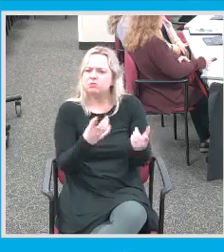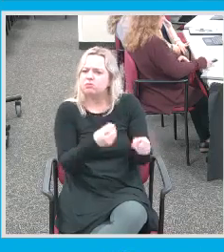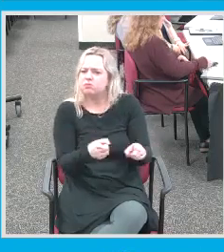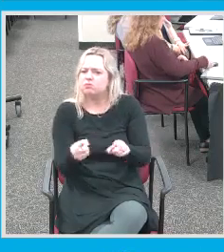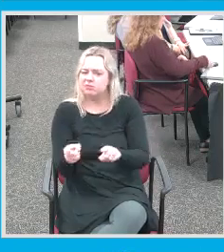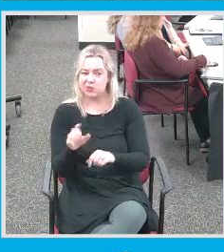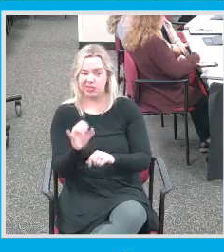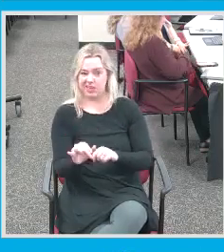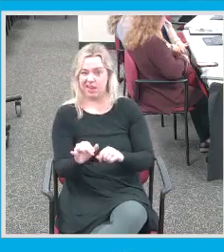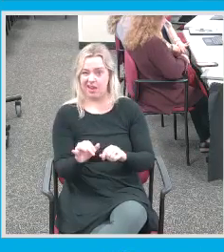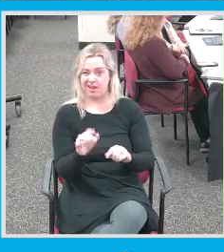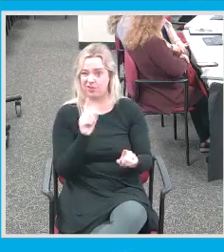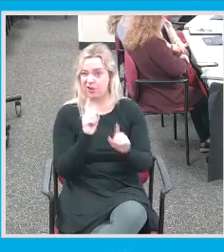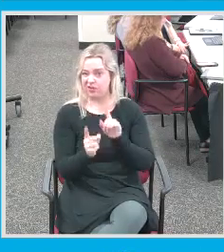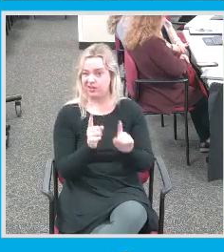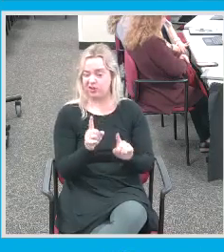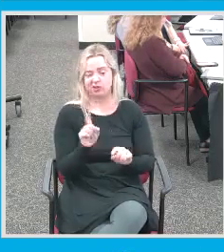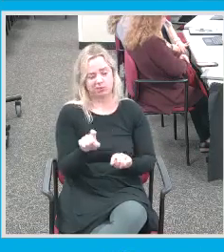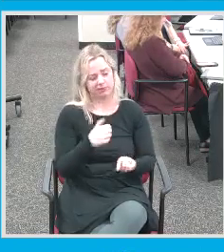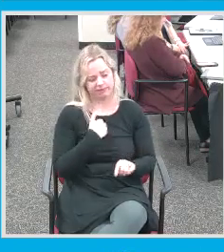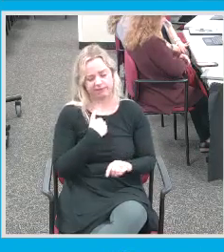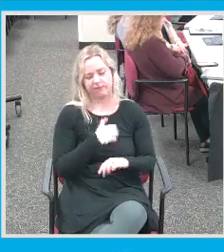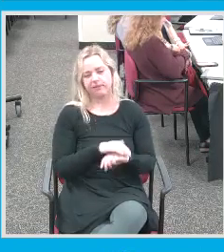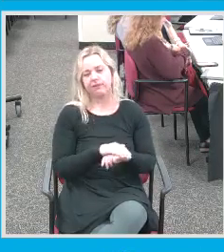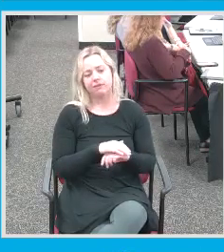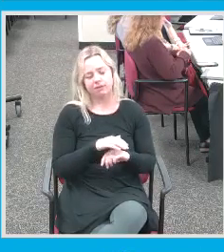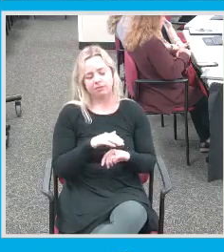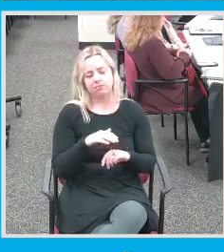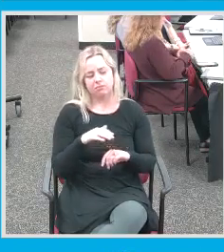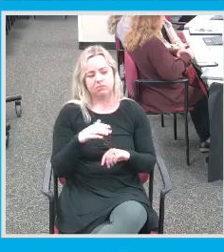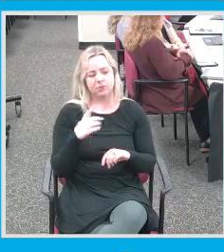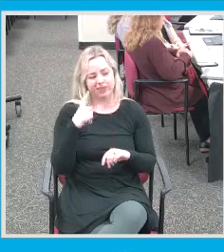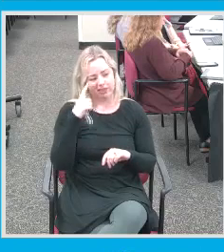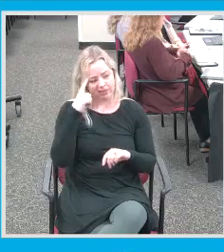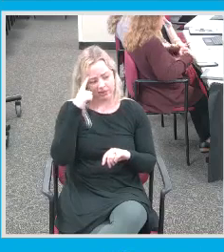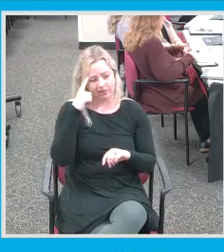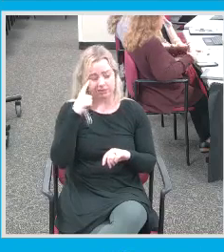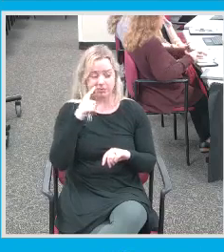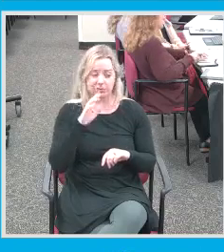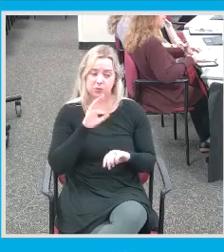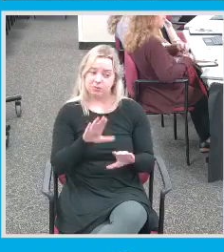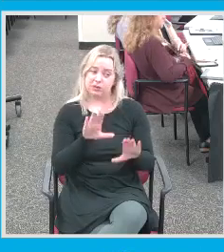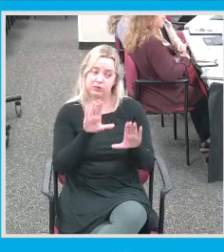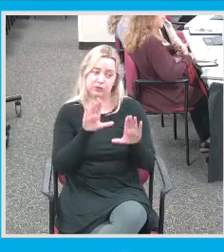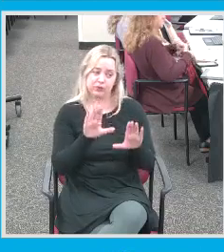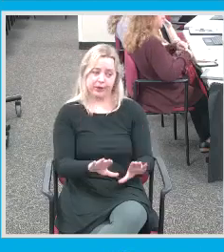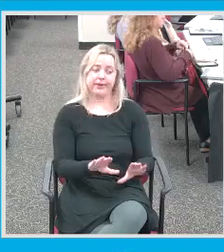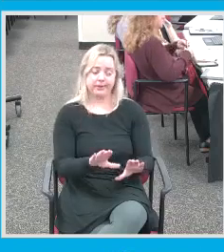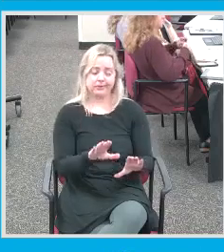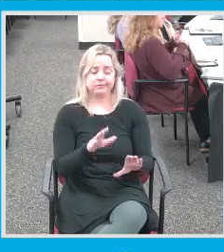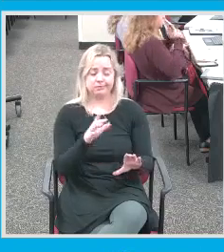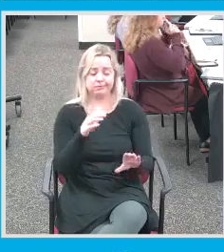important conversation that needs to be had. So I think it would be a great thing for